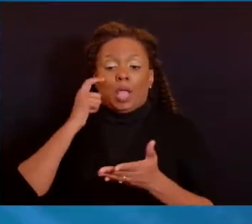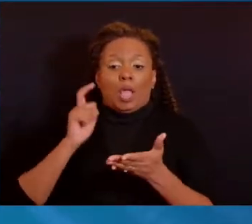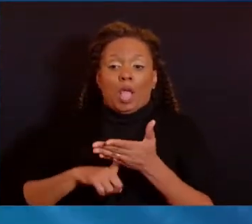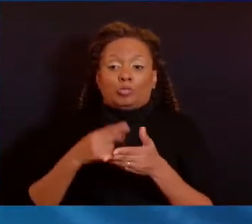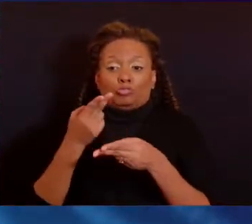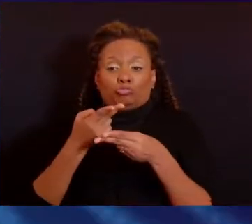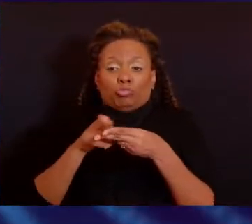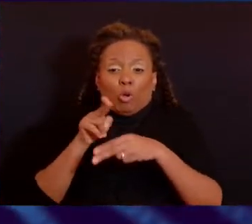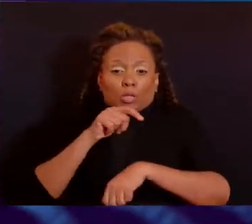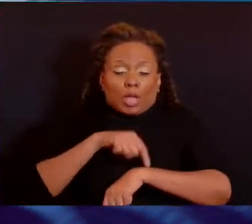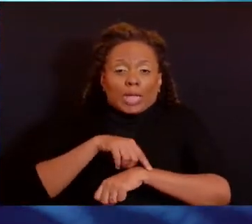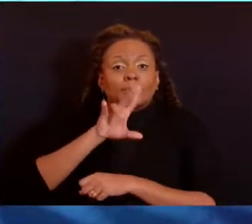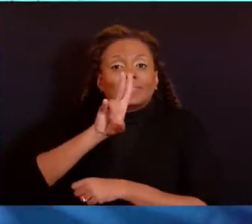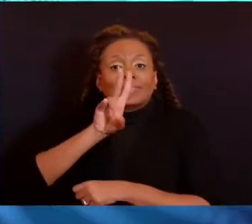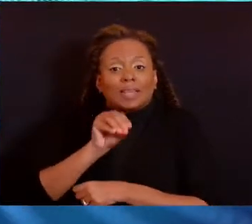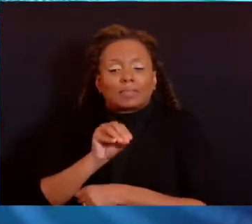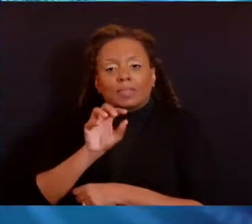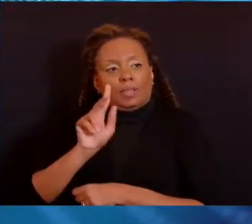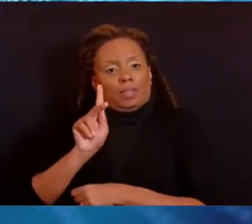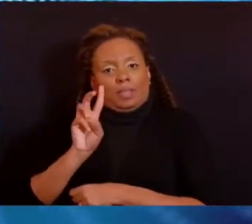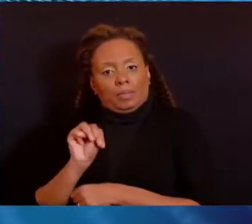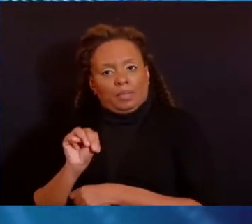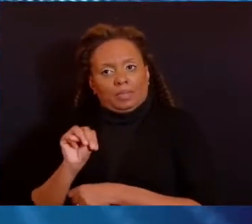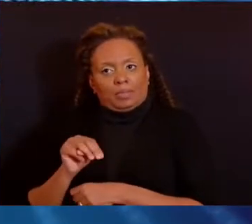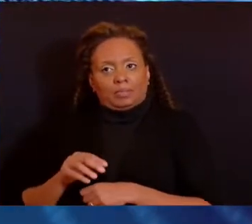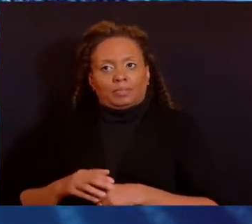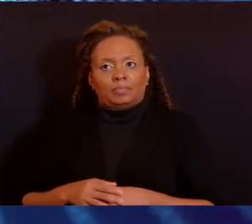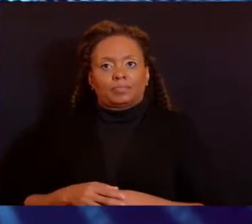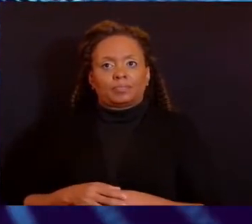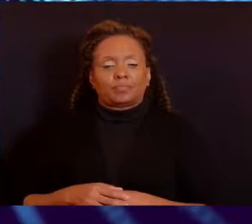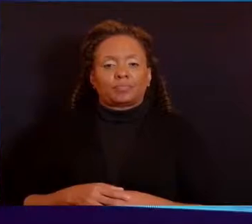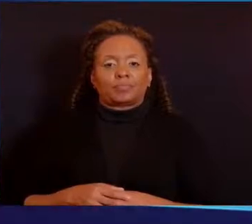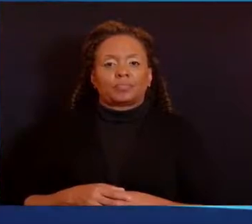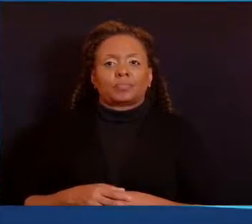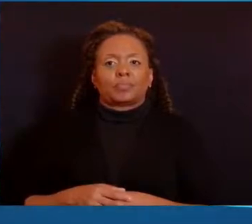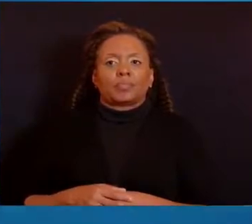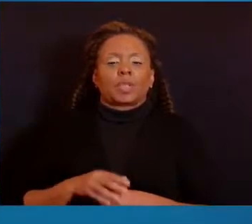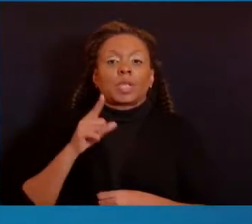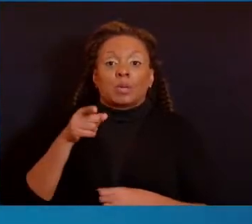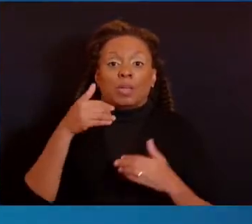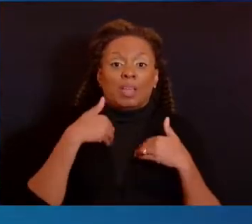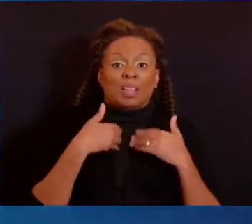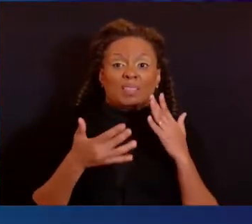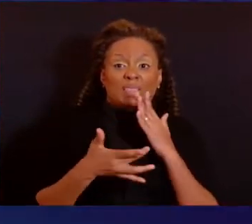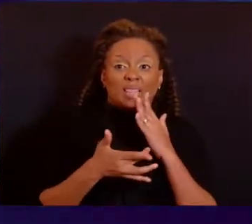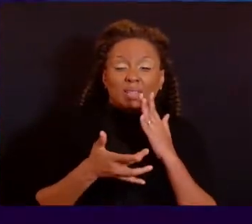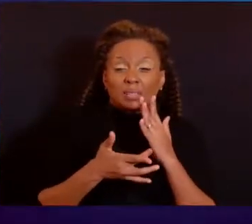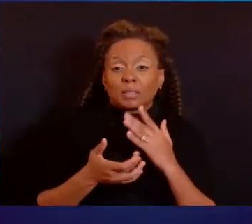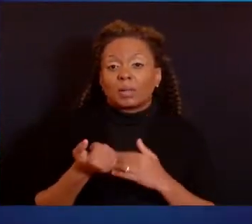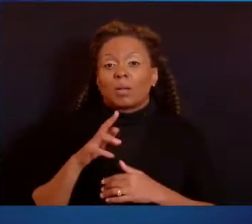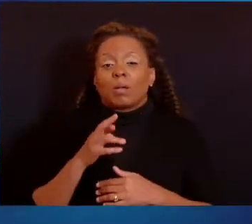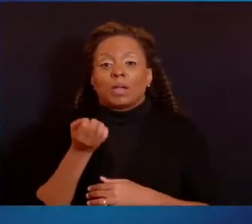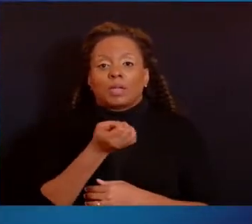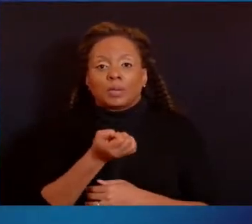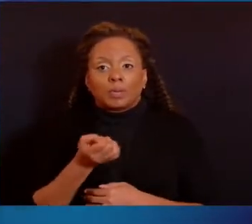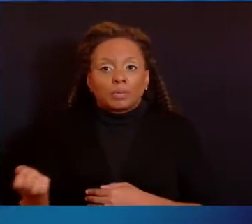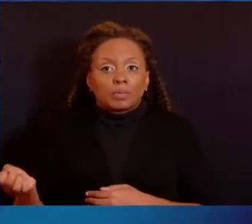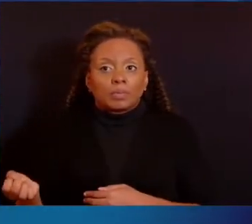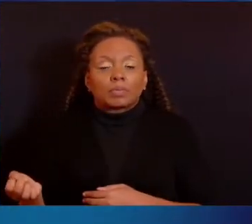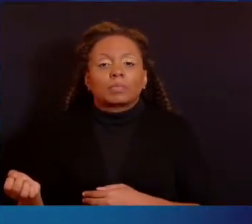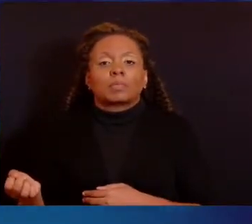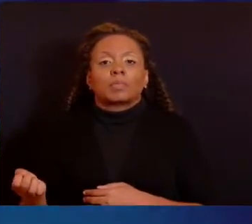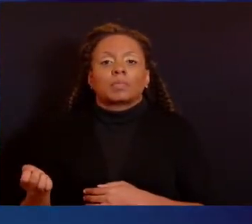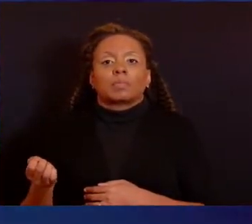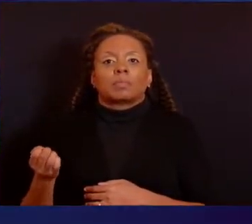70 kilometers off. Would there be technology or equipment available to the BMS that would have put us in a